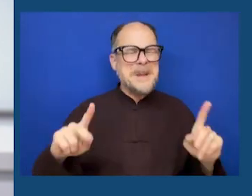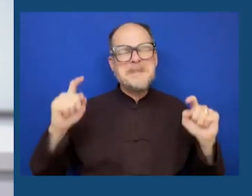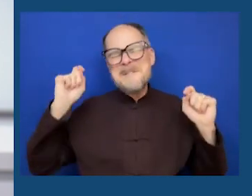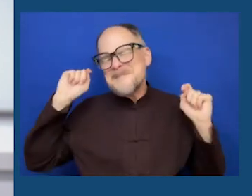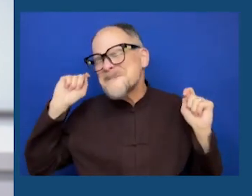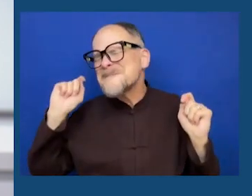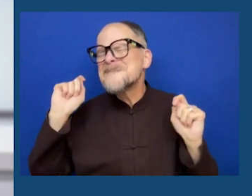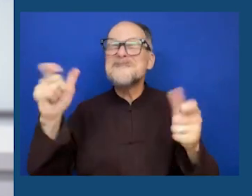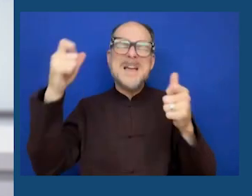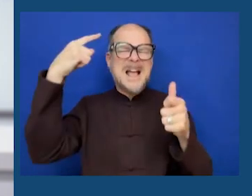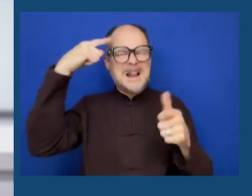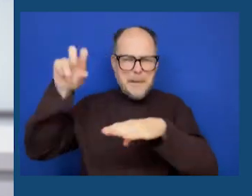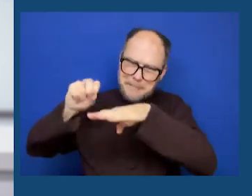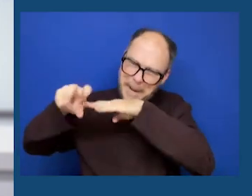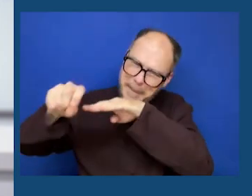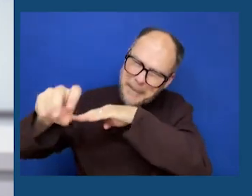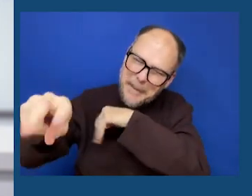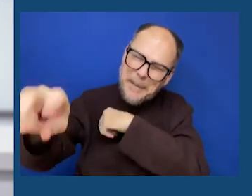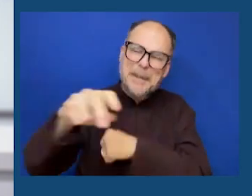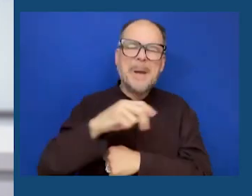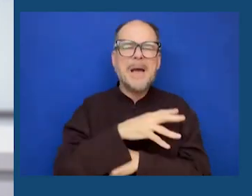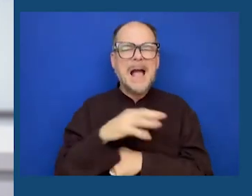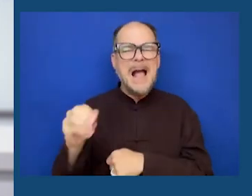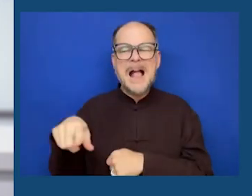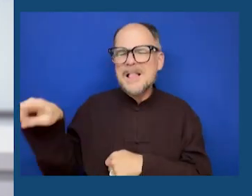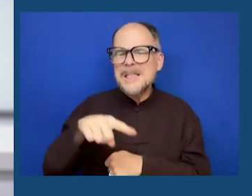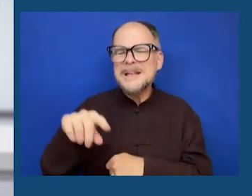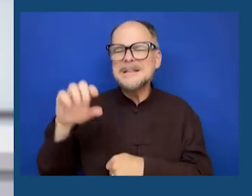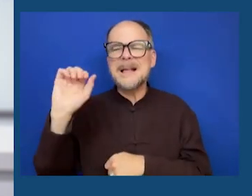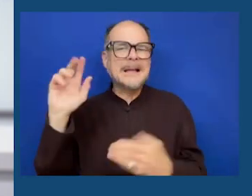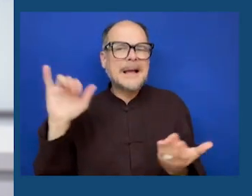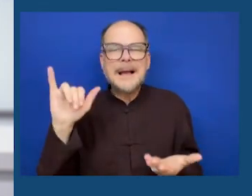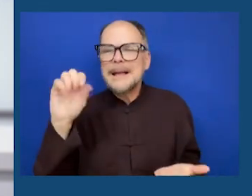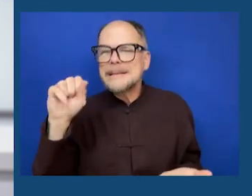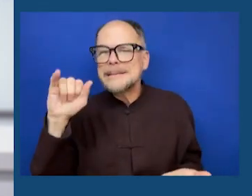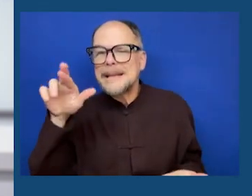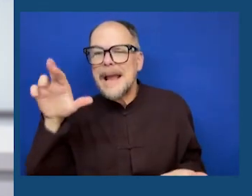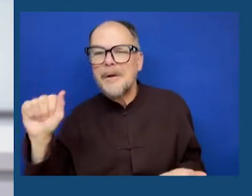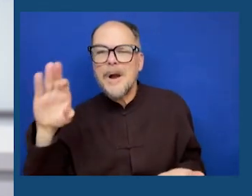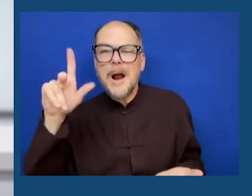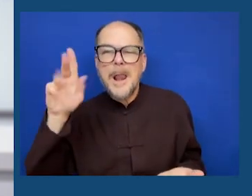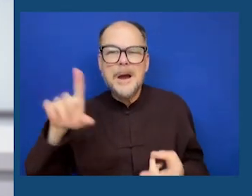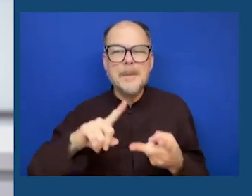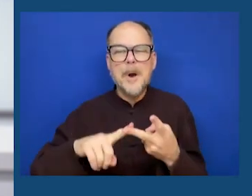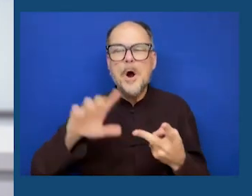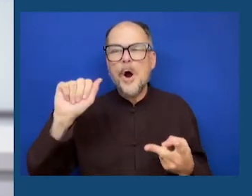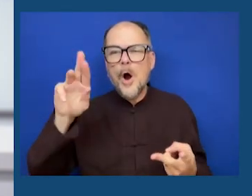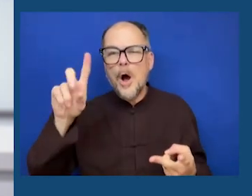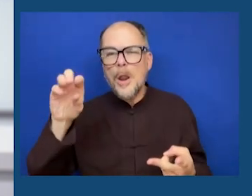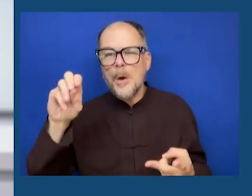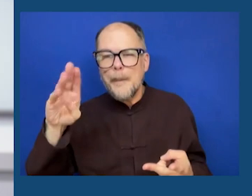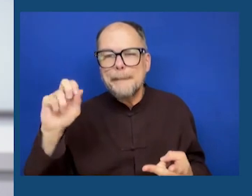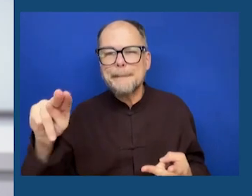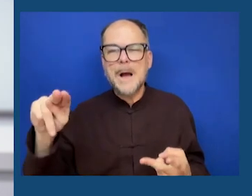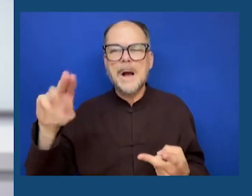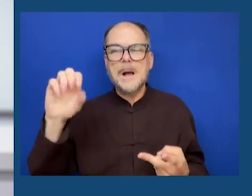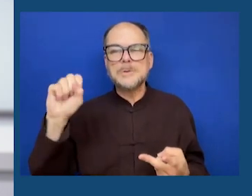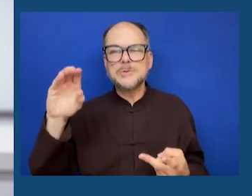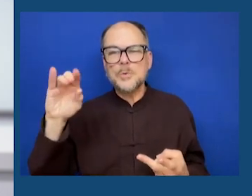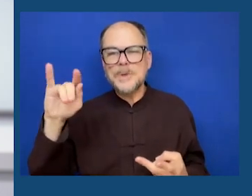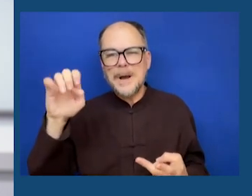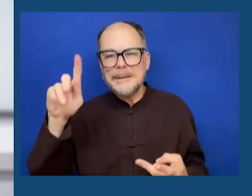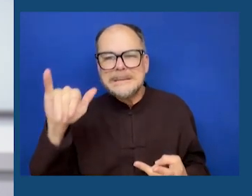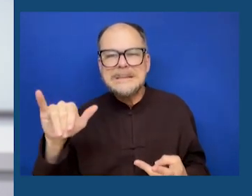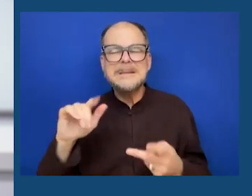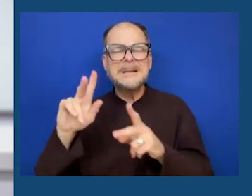Club and groups of people that you don't normally think, Audubon Society, all these groups that are concerned about the environment. They were thinking about